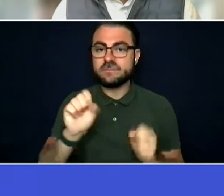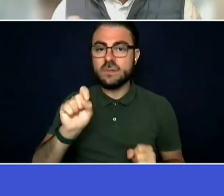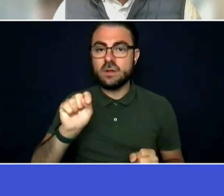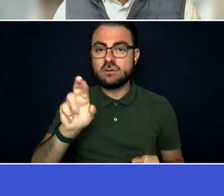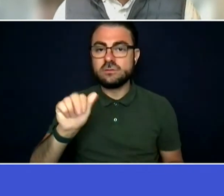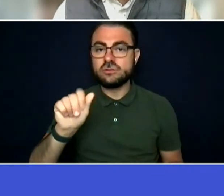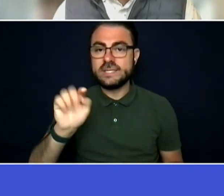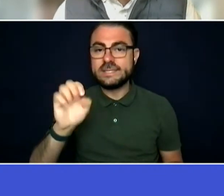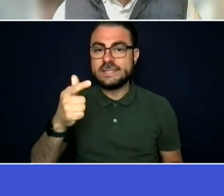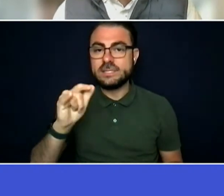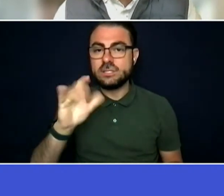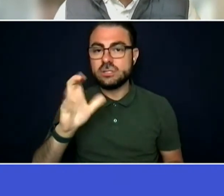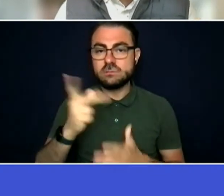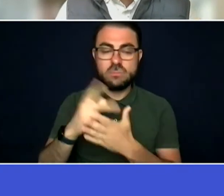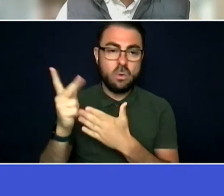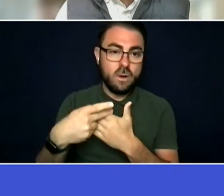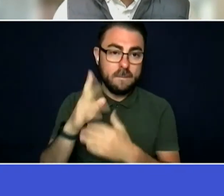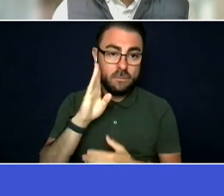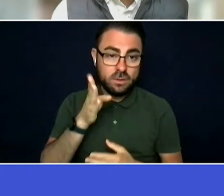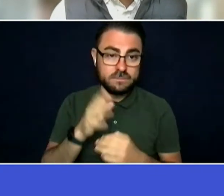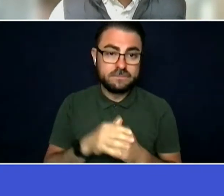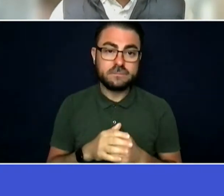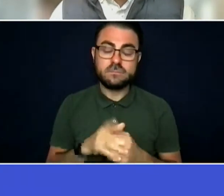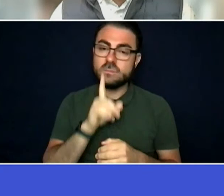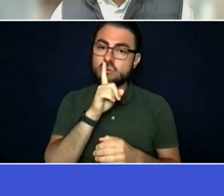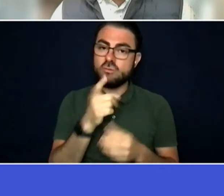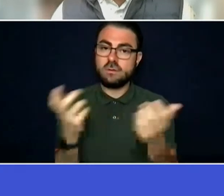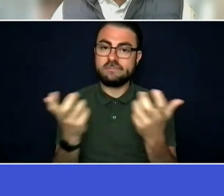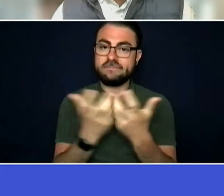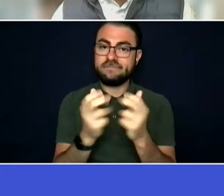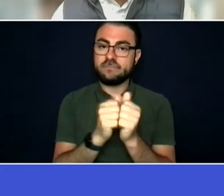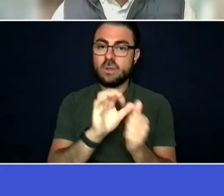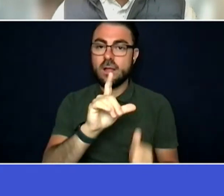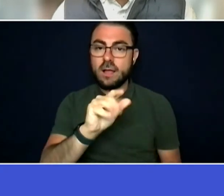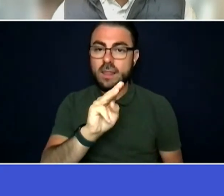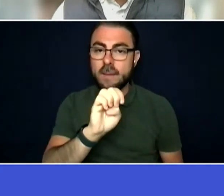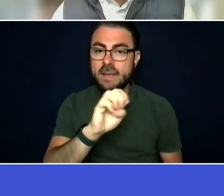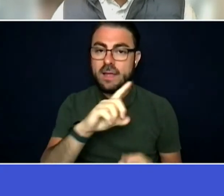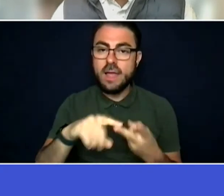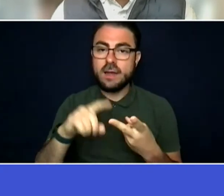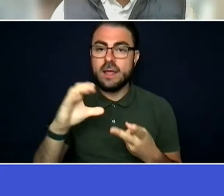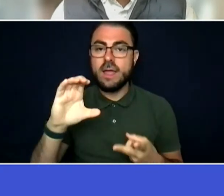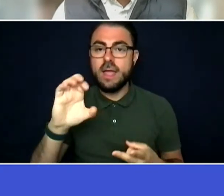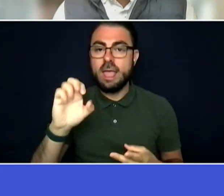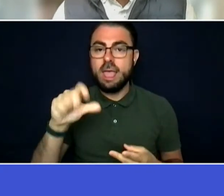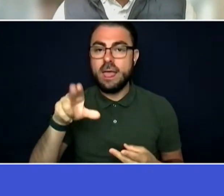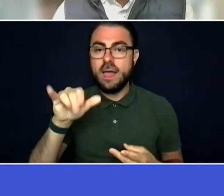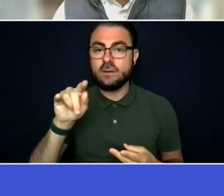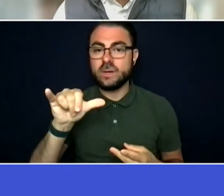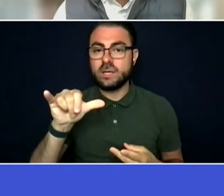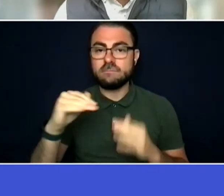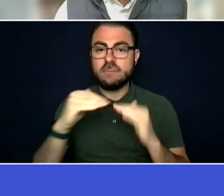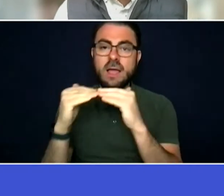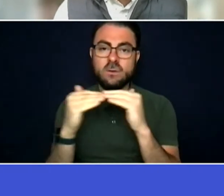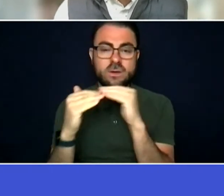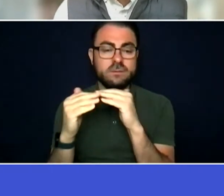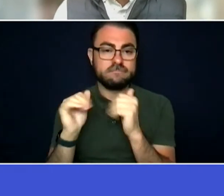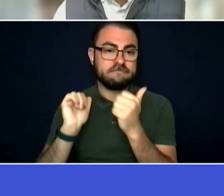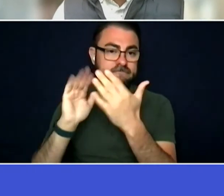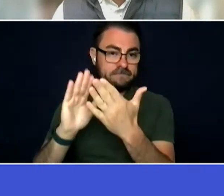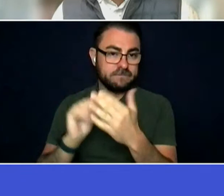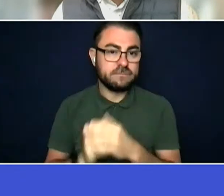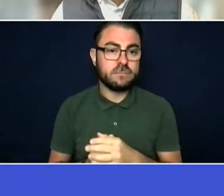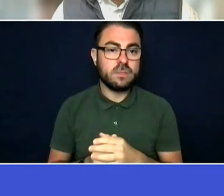describe, and they need to really align with this equity and climate framework, which I described earlier. So you'll see what kind of benefits each strategic